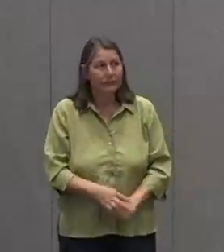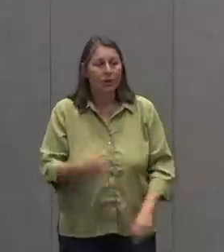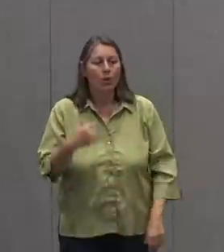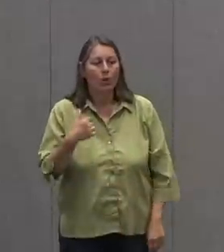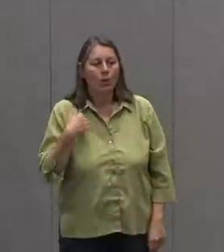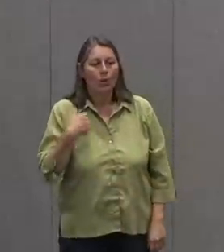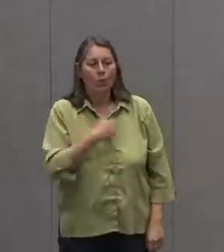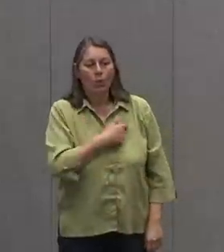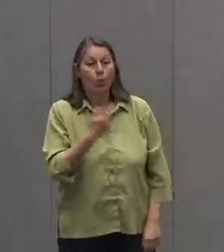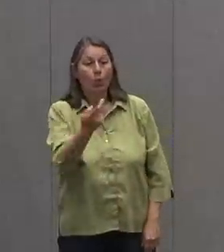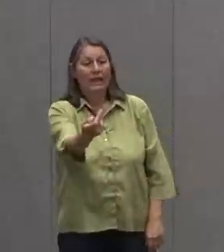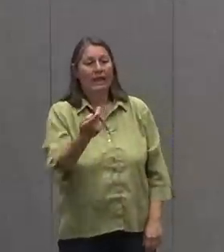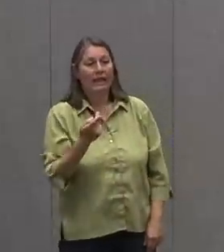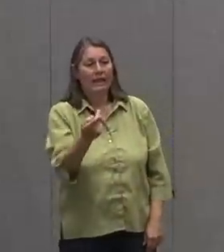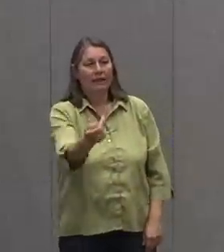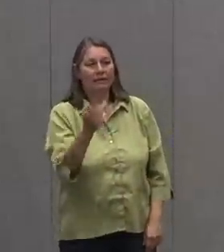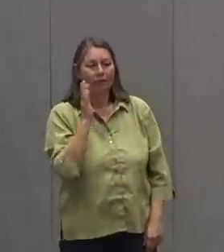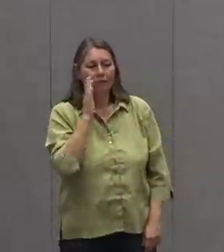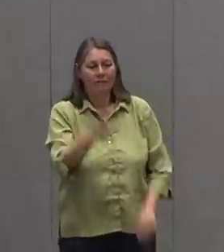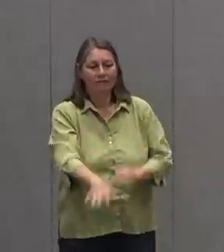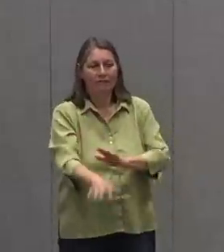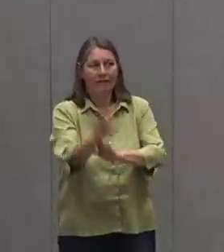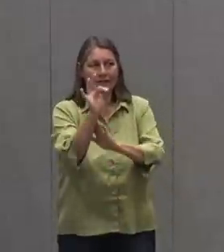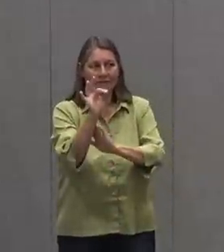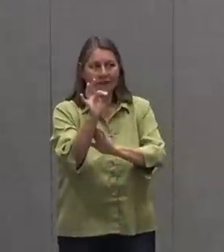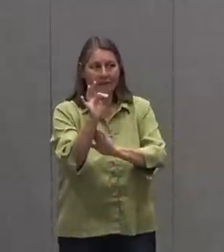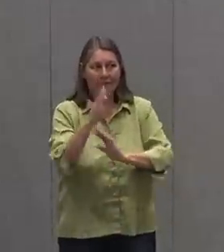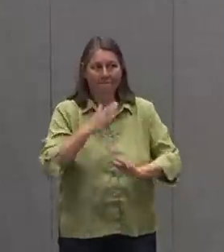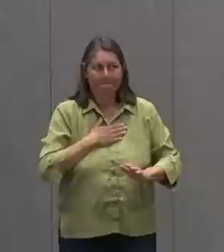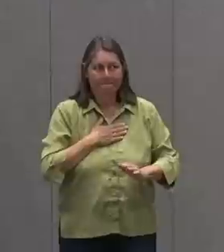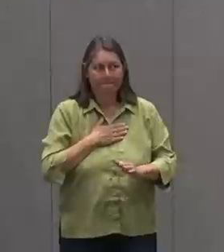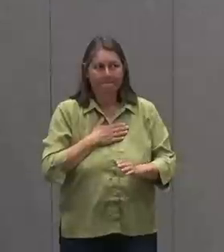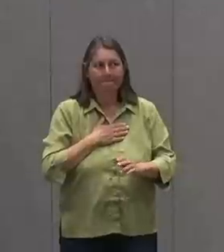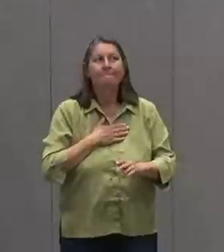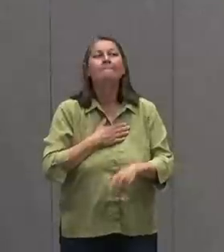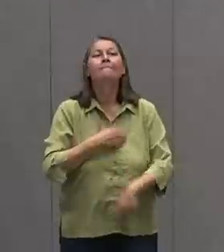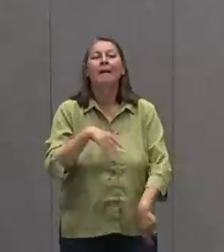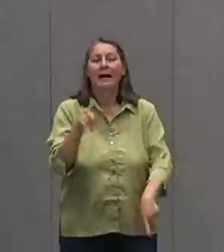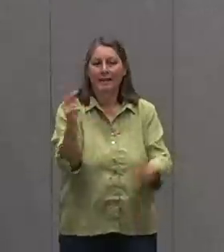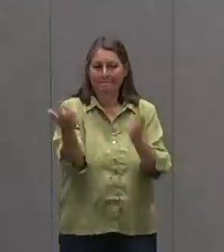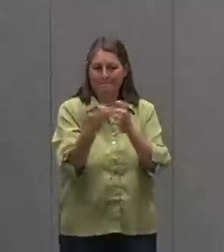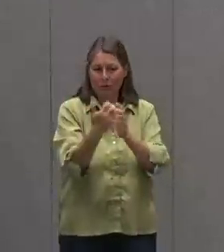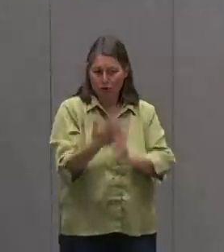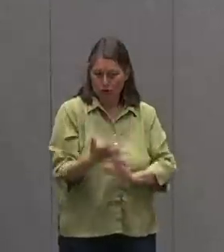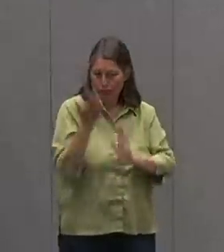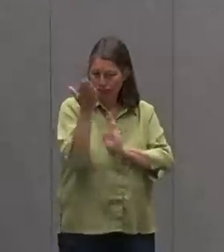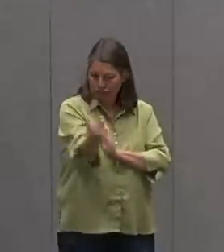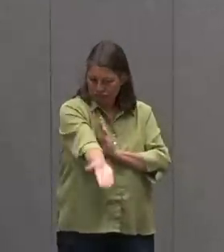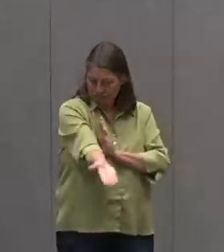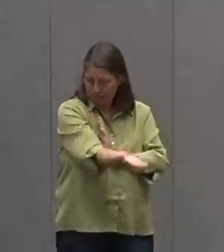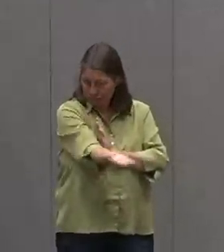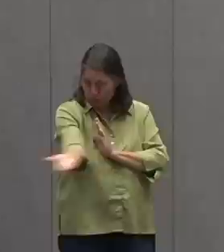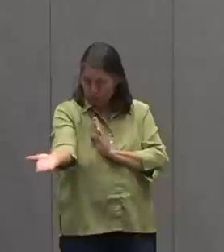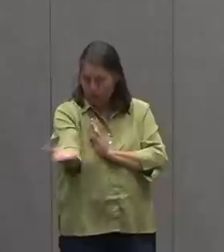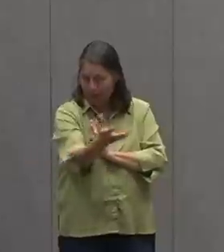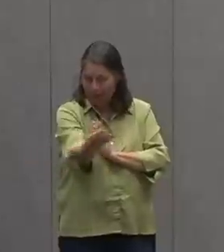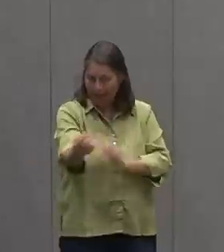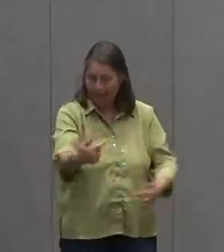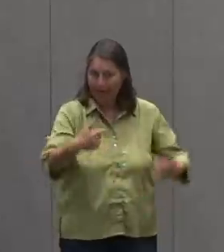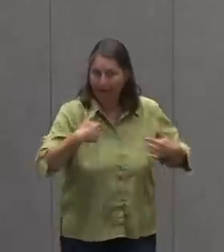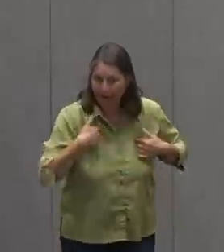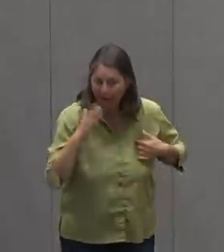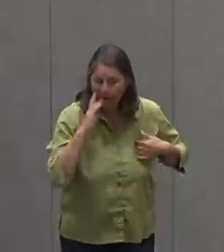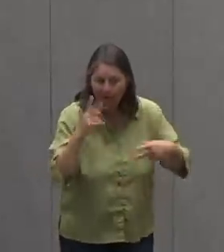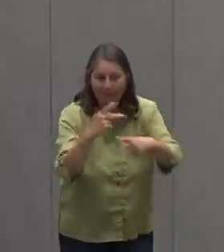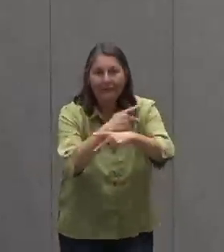will find them. My partner, you, and I know we will. We